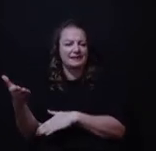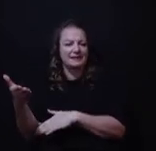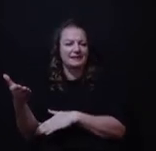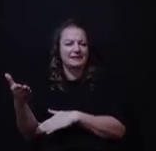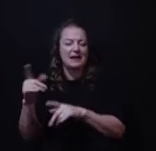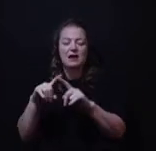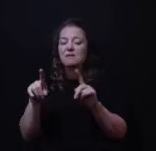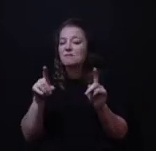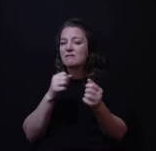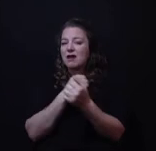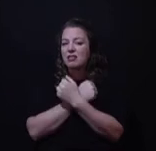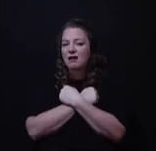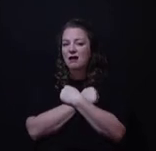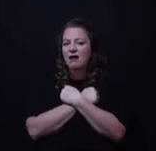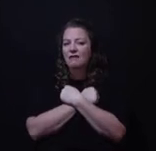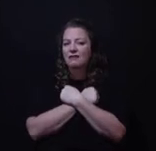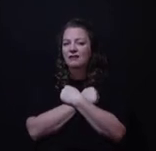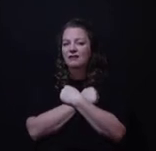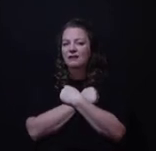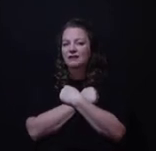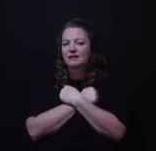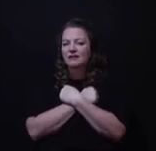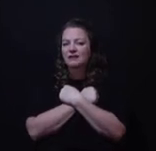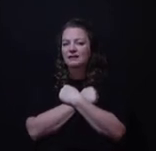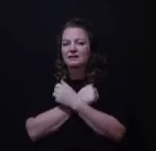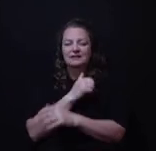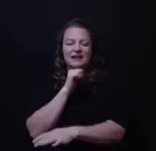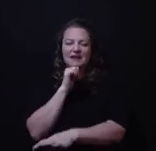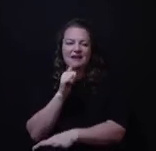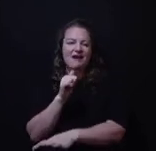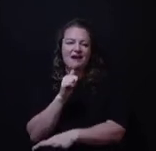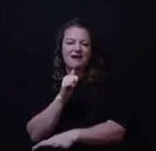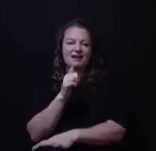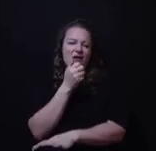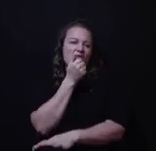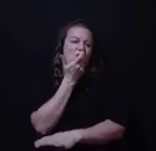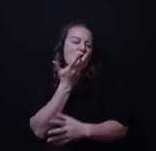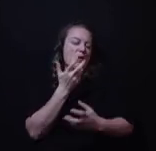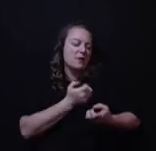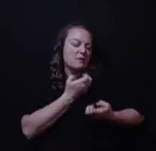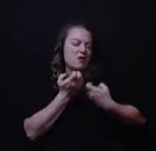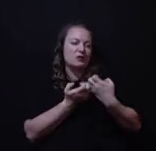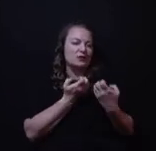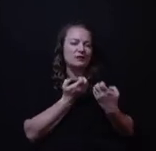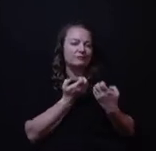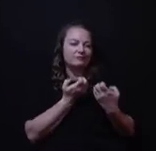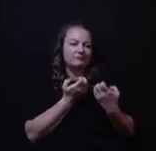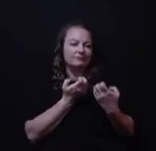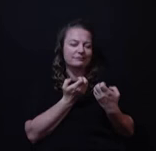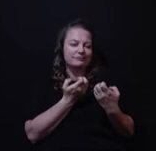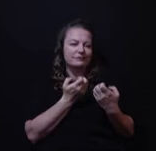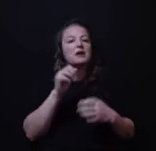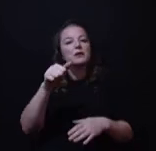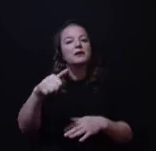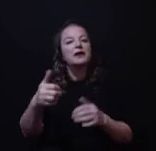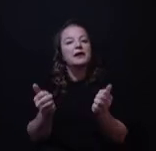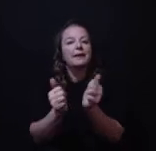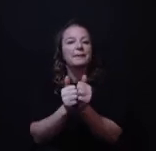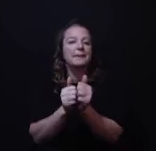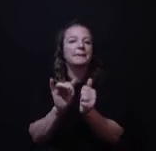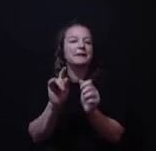But love is not a gushy, warm emotion. Oh yeah, that comes with it.